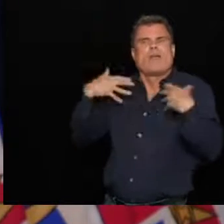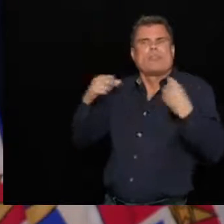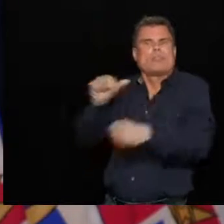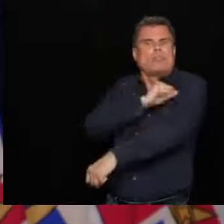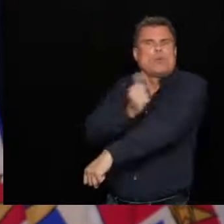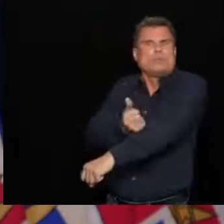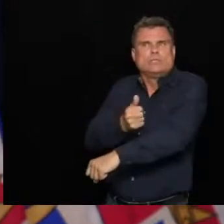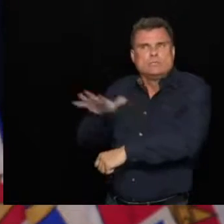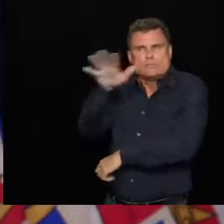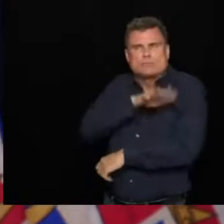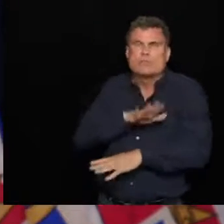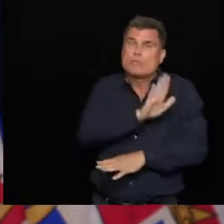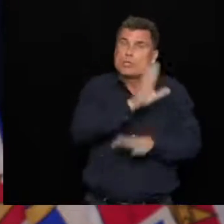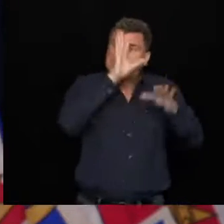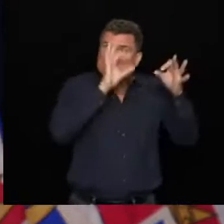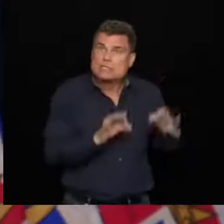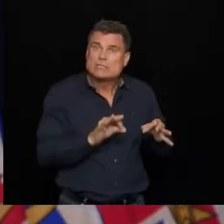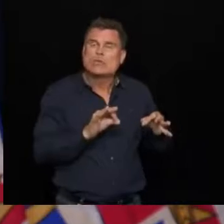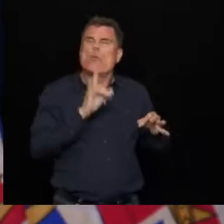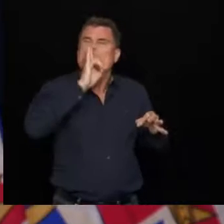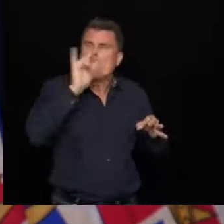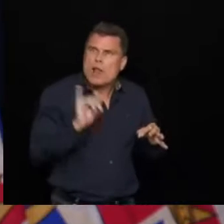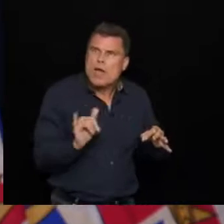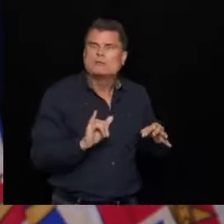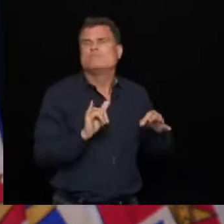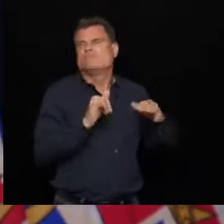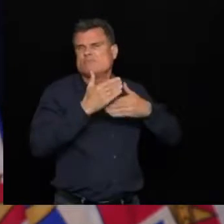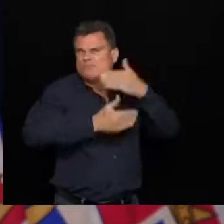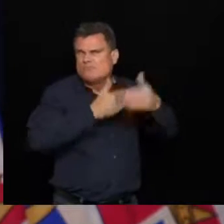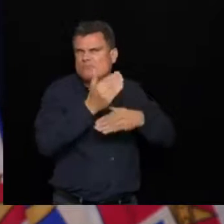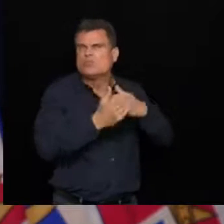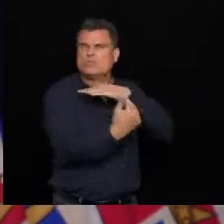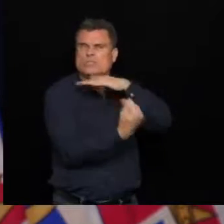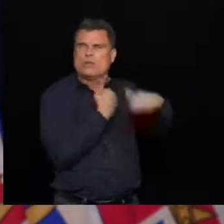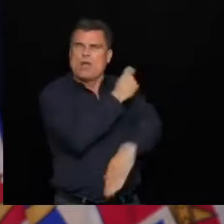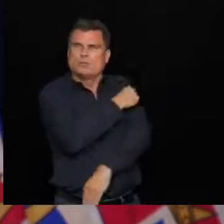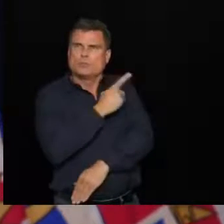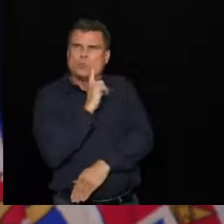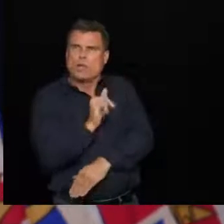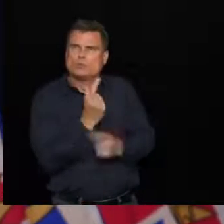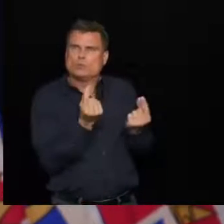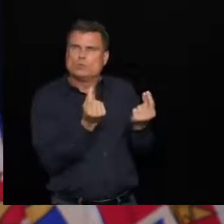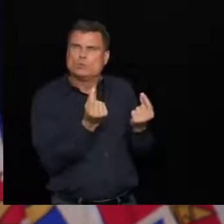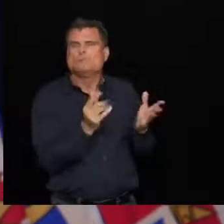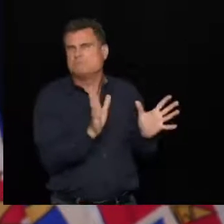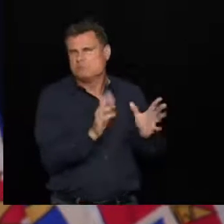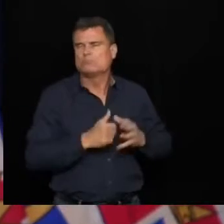to confusion occasionally. Next question is from Graham Wood, Glacier Media.